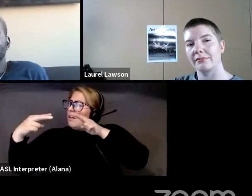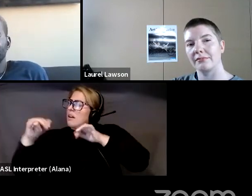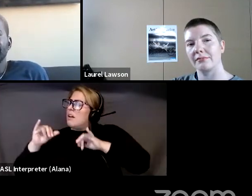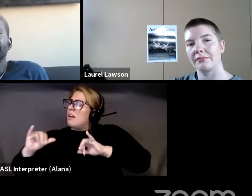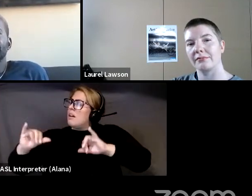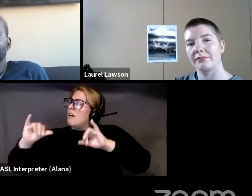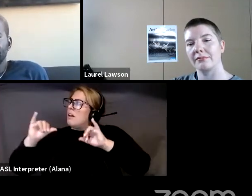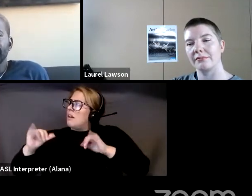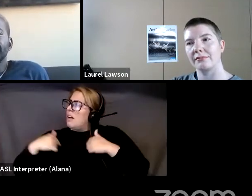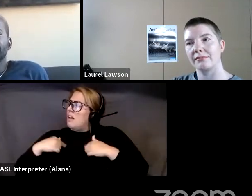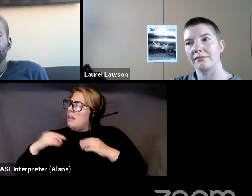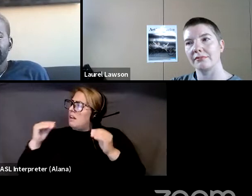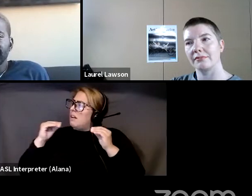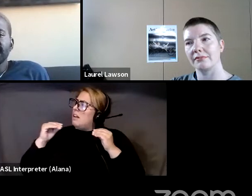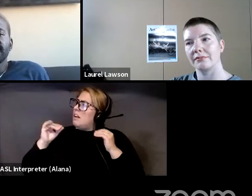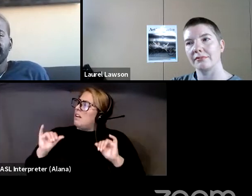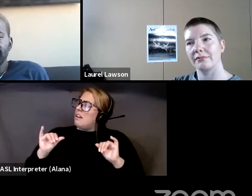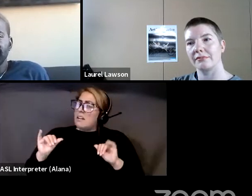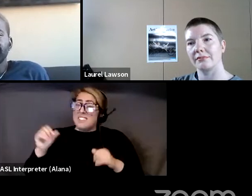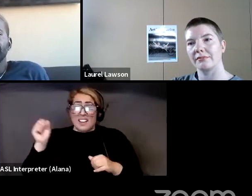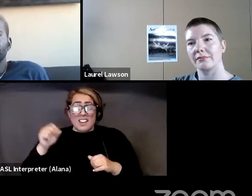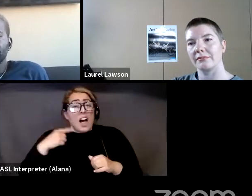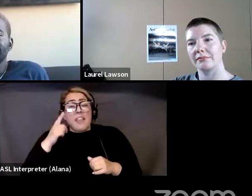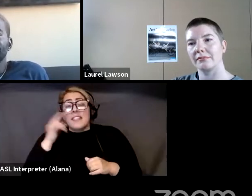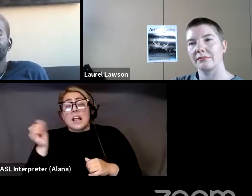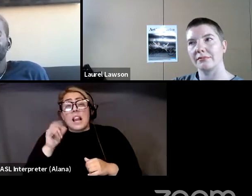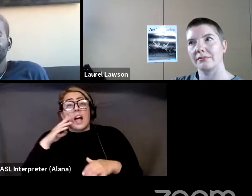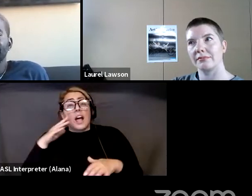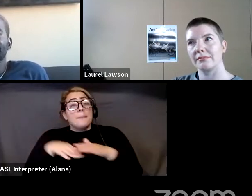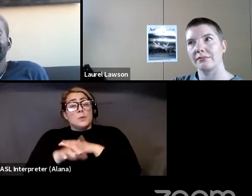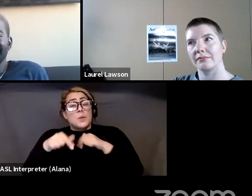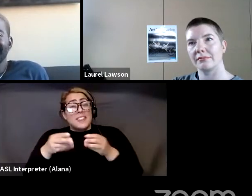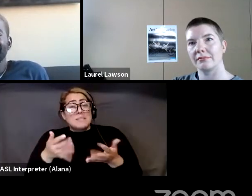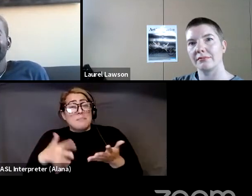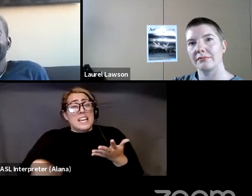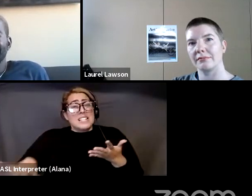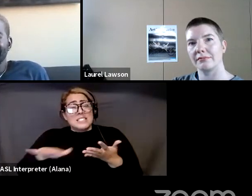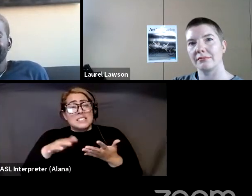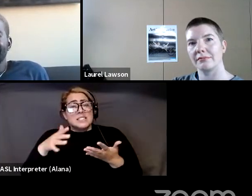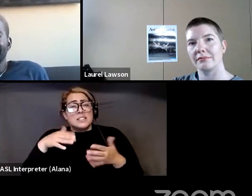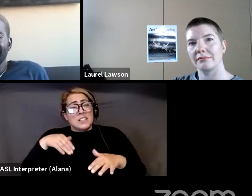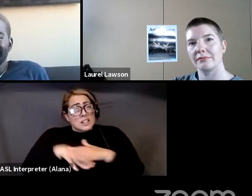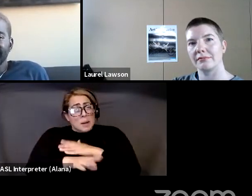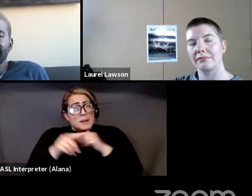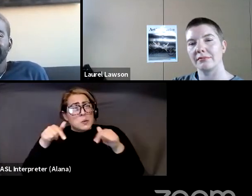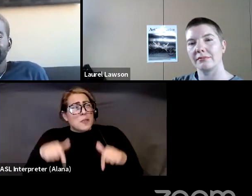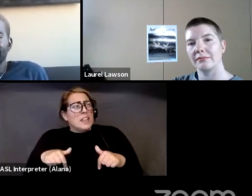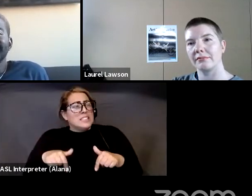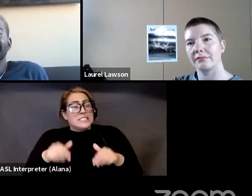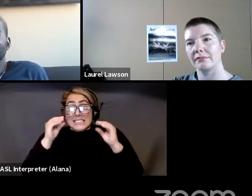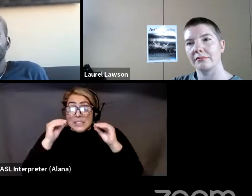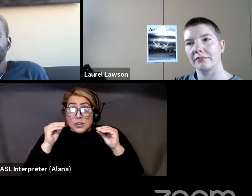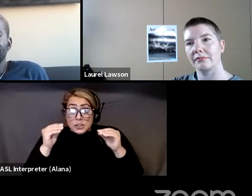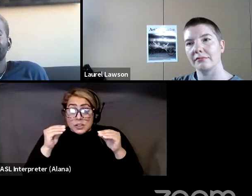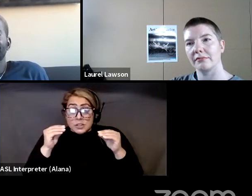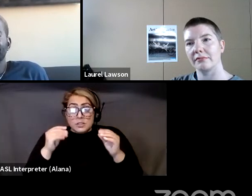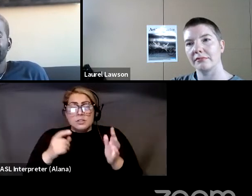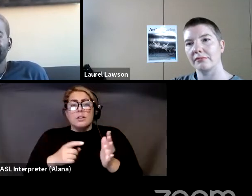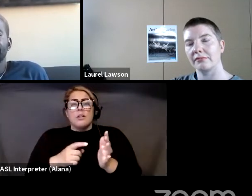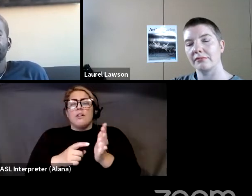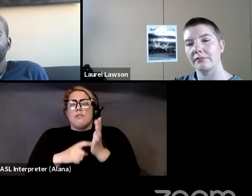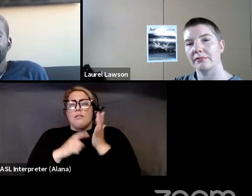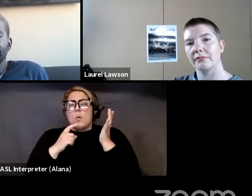yeah, I think like coming into these spaces and coming into these teachings